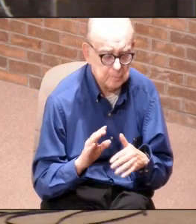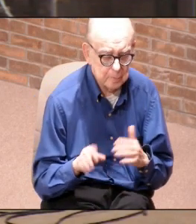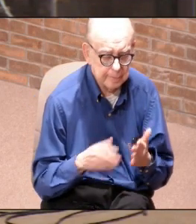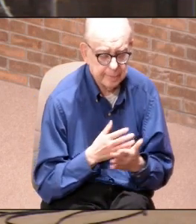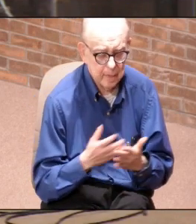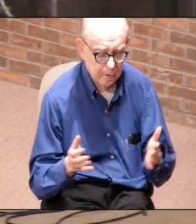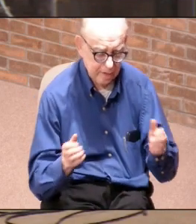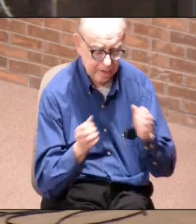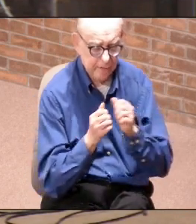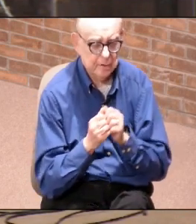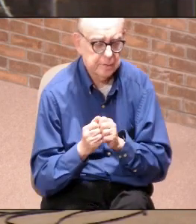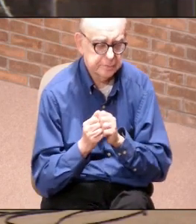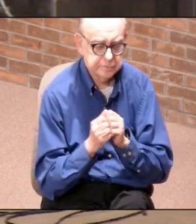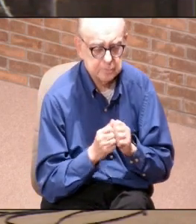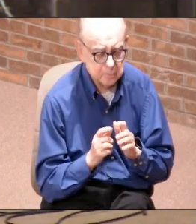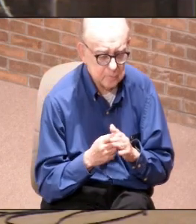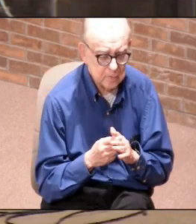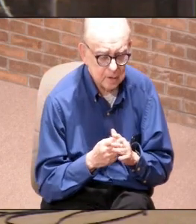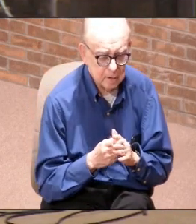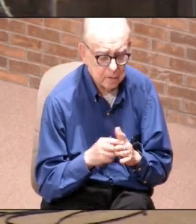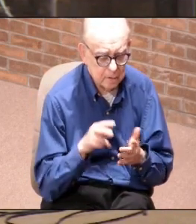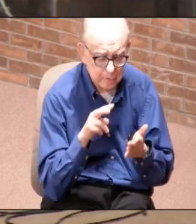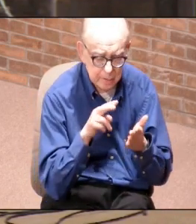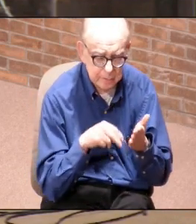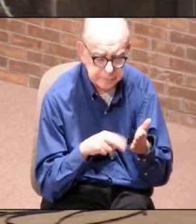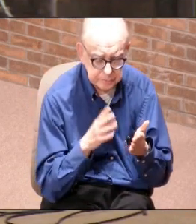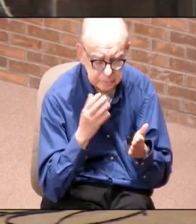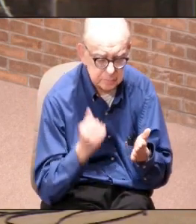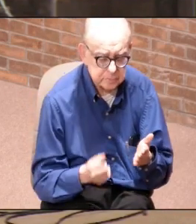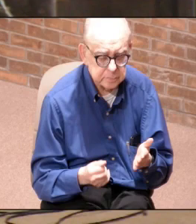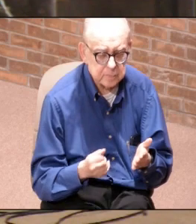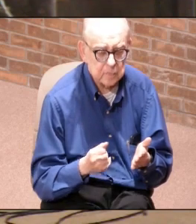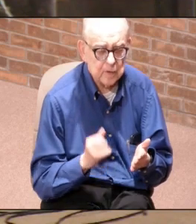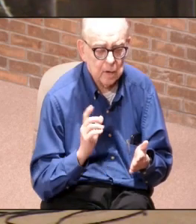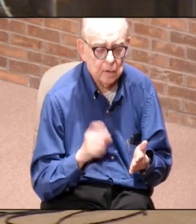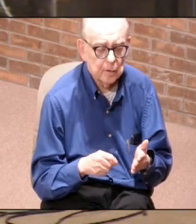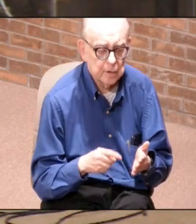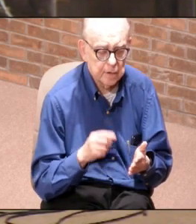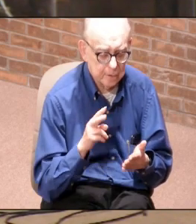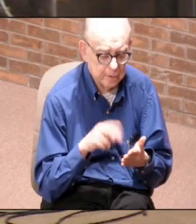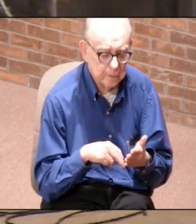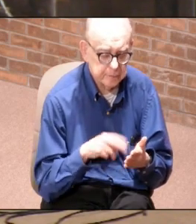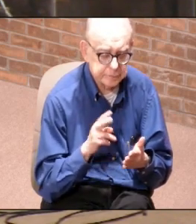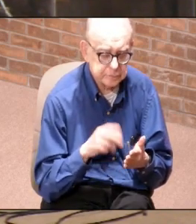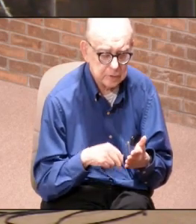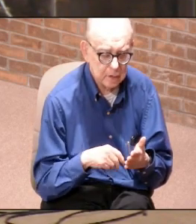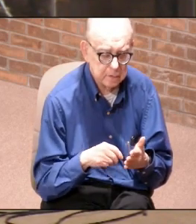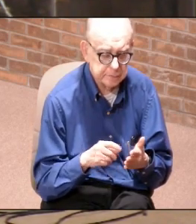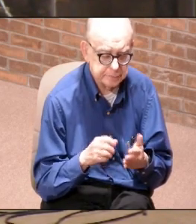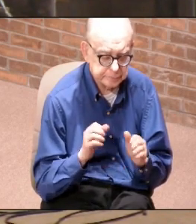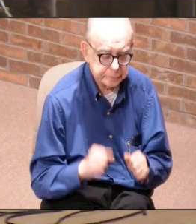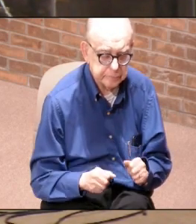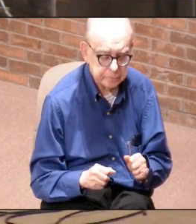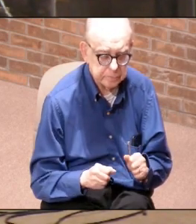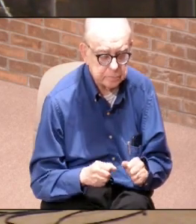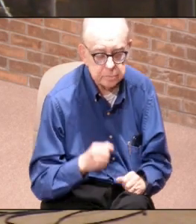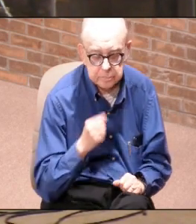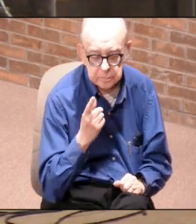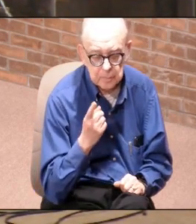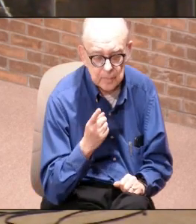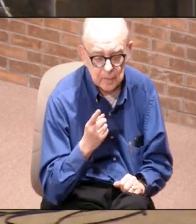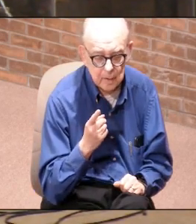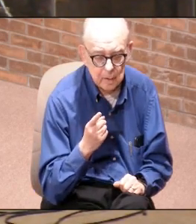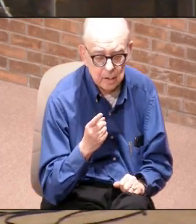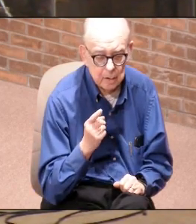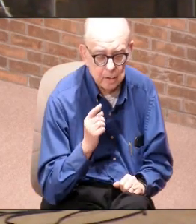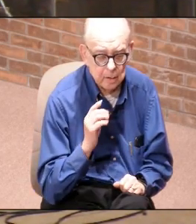of that stuff together and you begin to read. Because why? You're going to need the reading to be able to comprehend